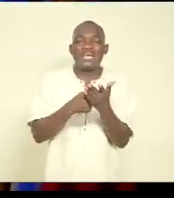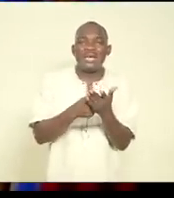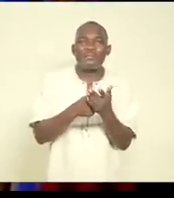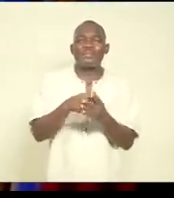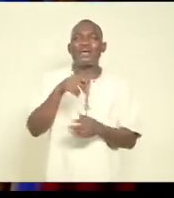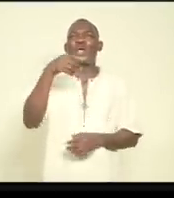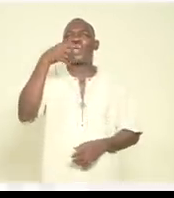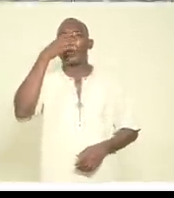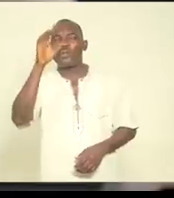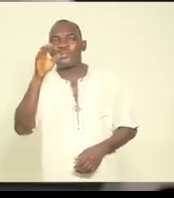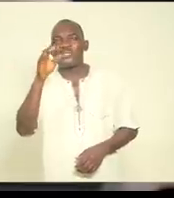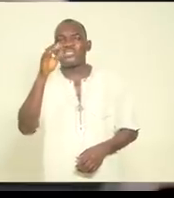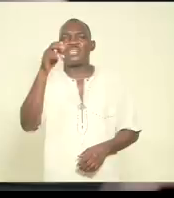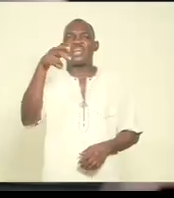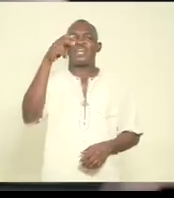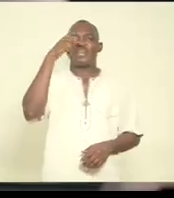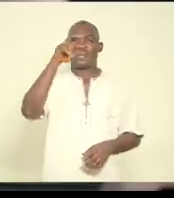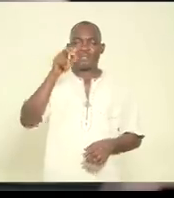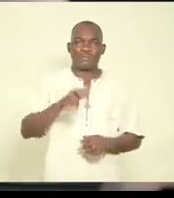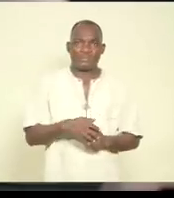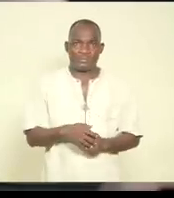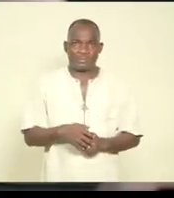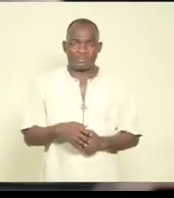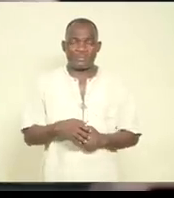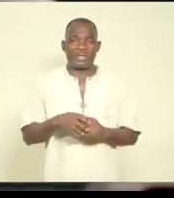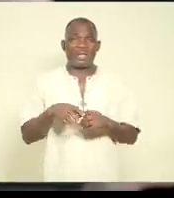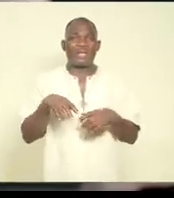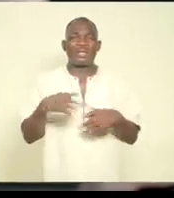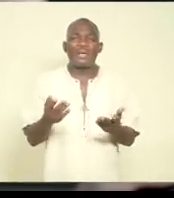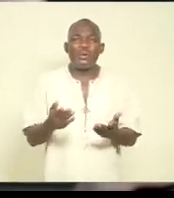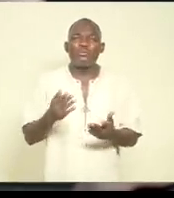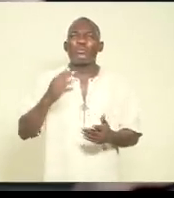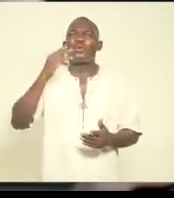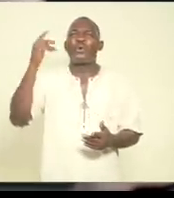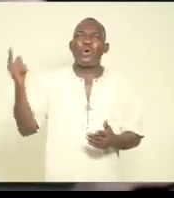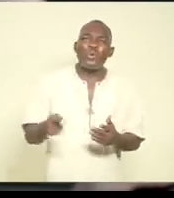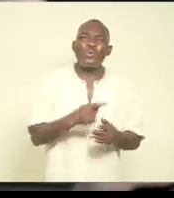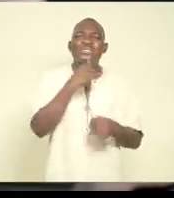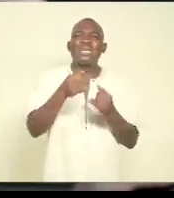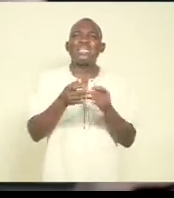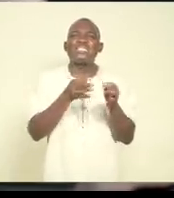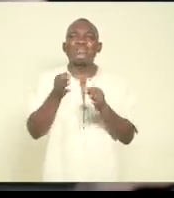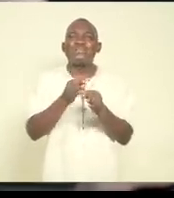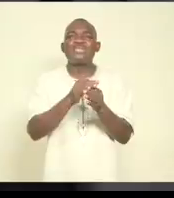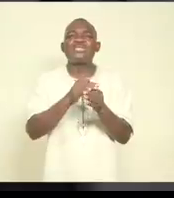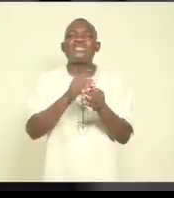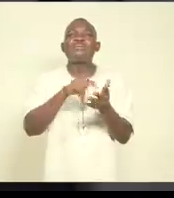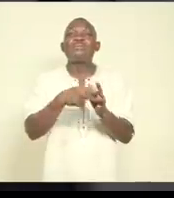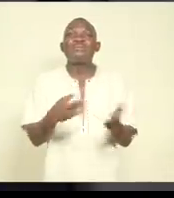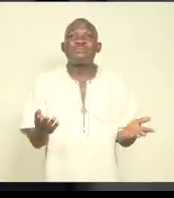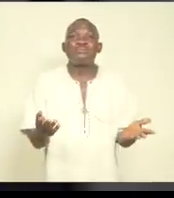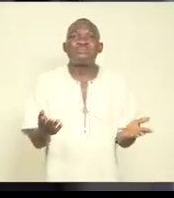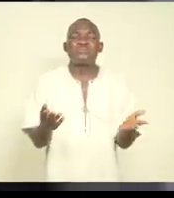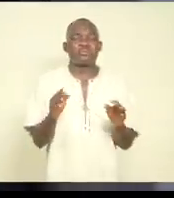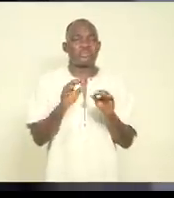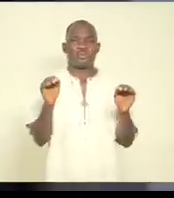I don't think so. Did you fix it? You wouldn't be stopping me if I didn't. And? You have a